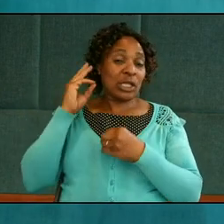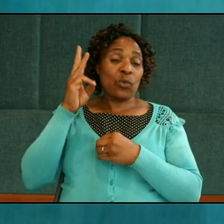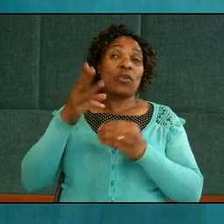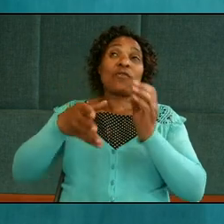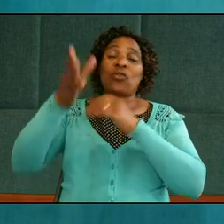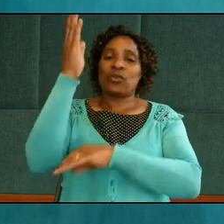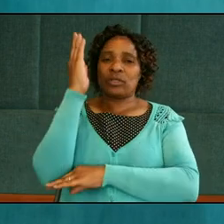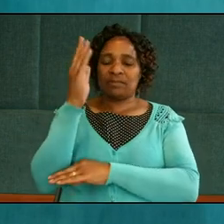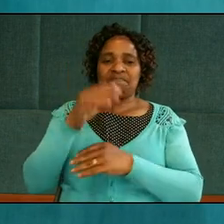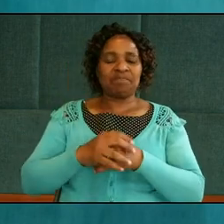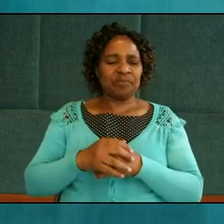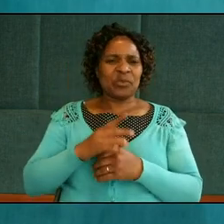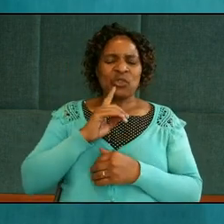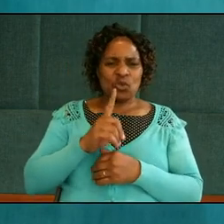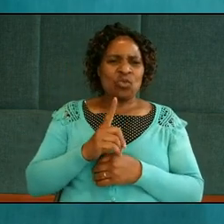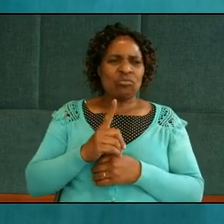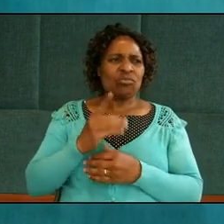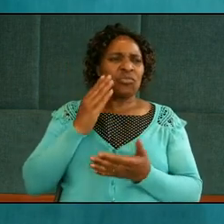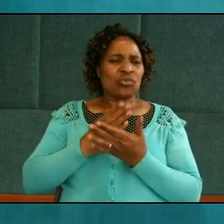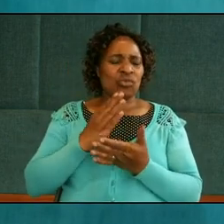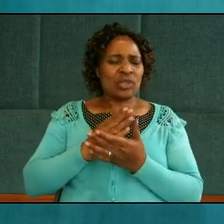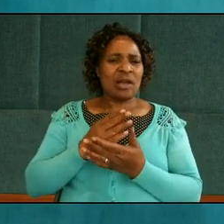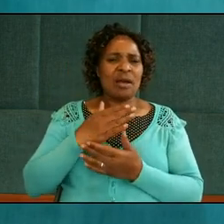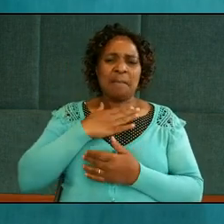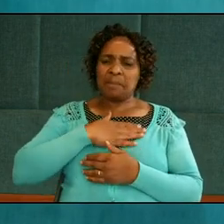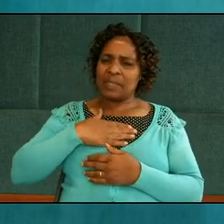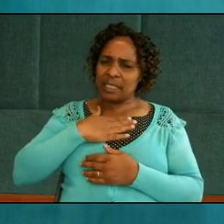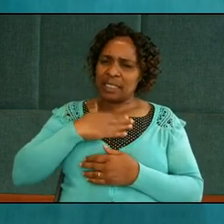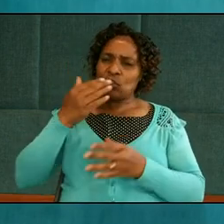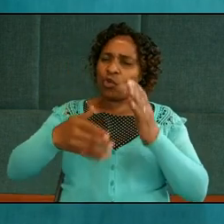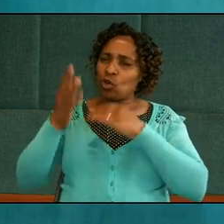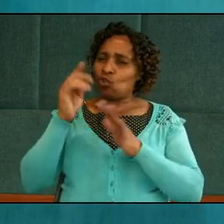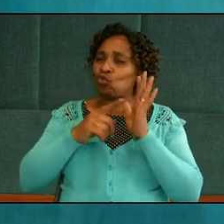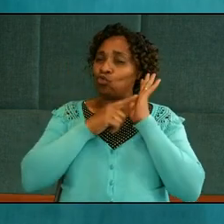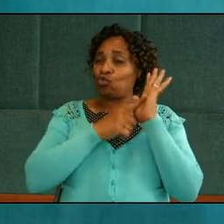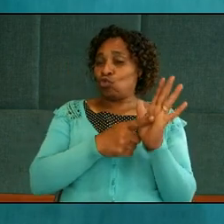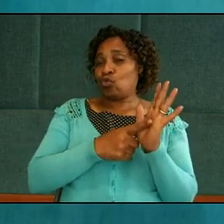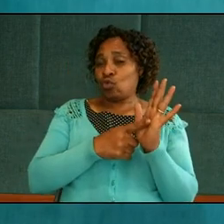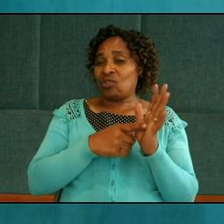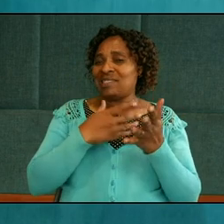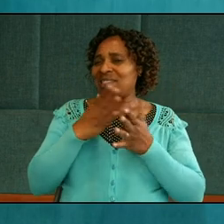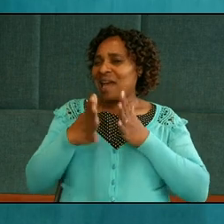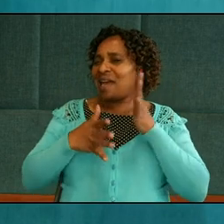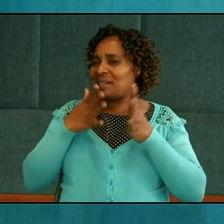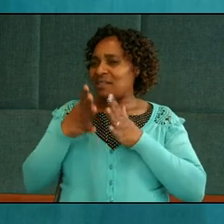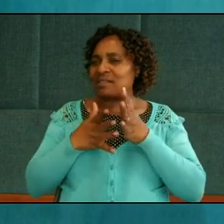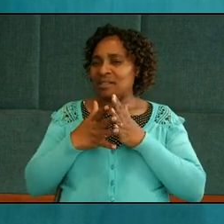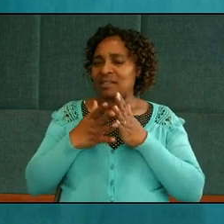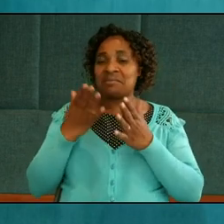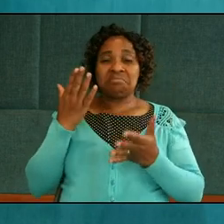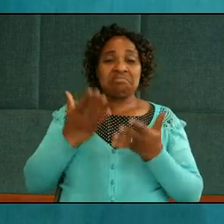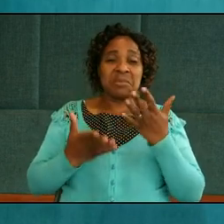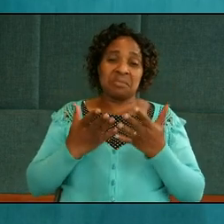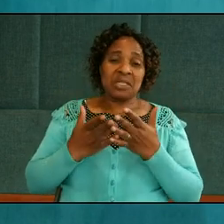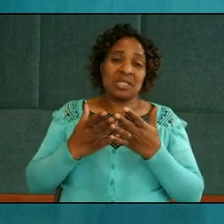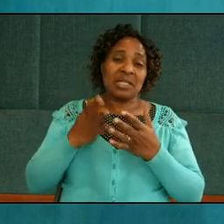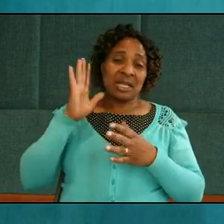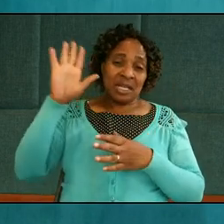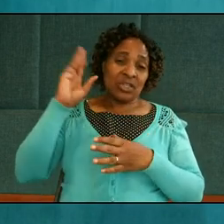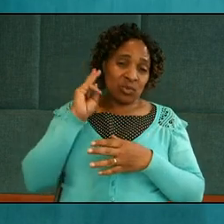God. So he actually pleaded with God to show him by signs whether it was his